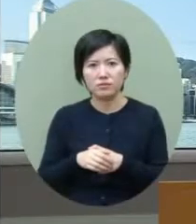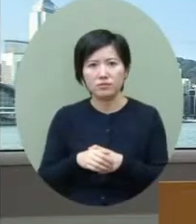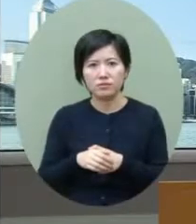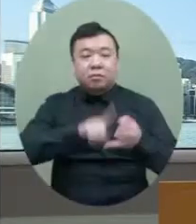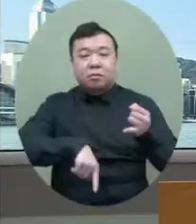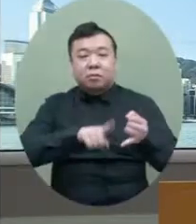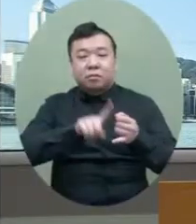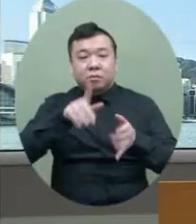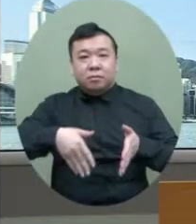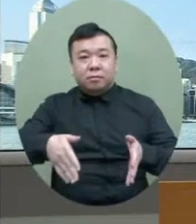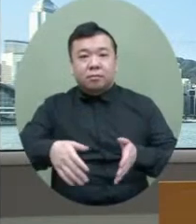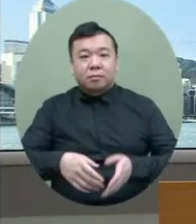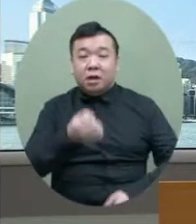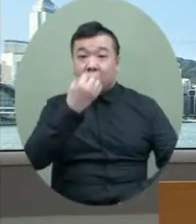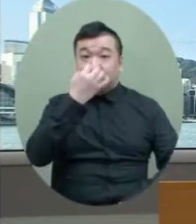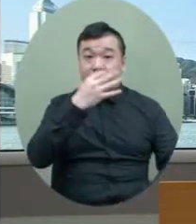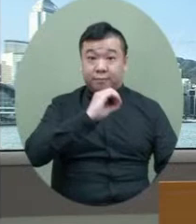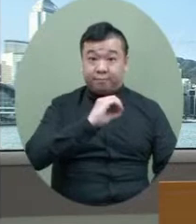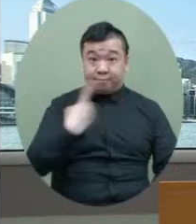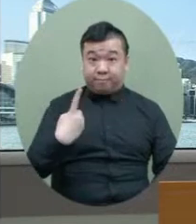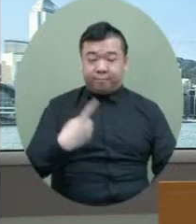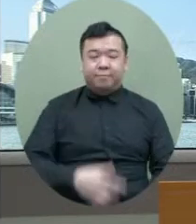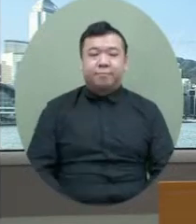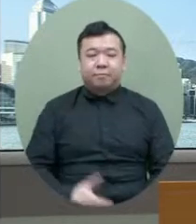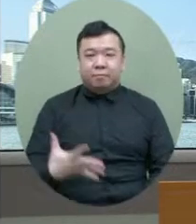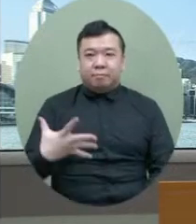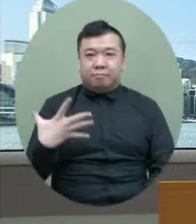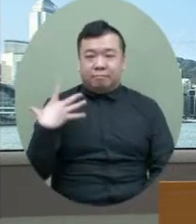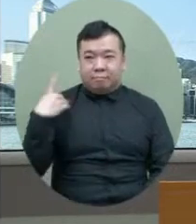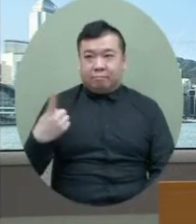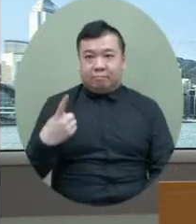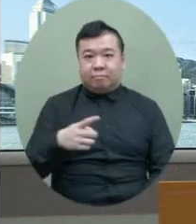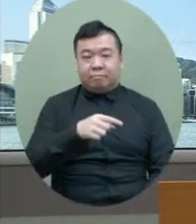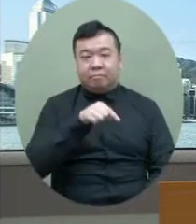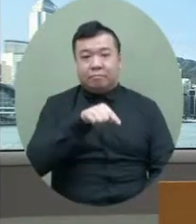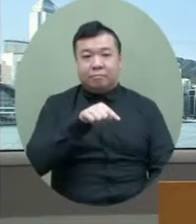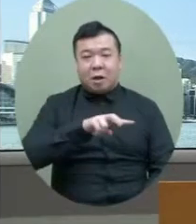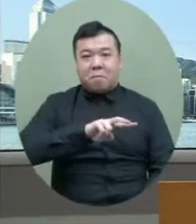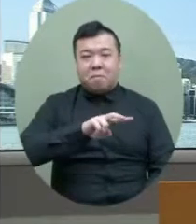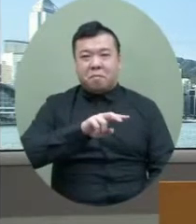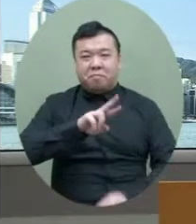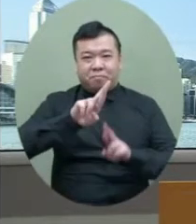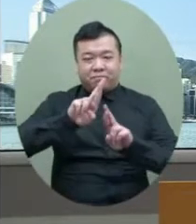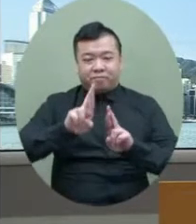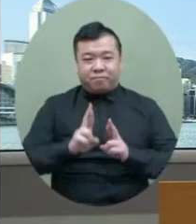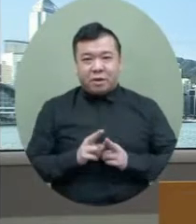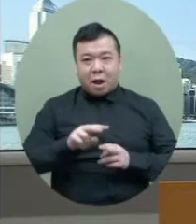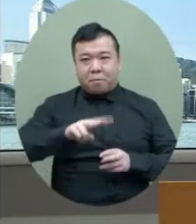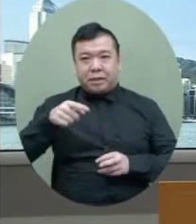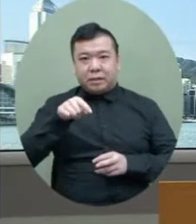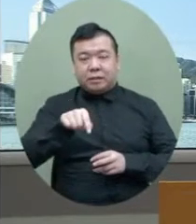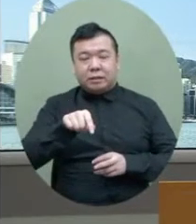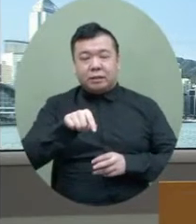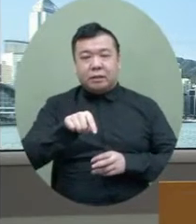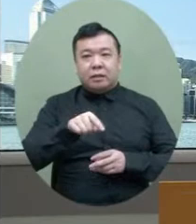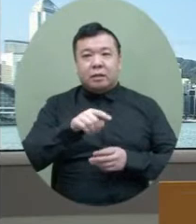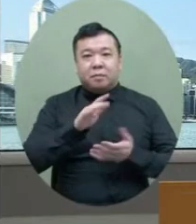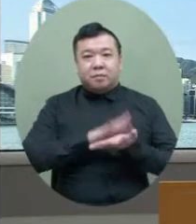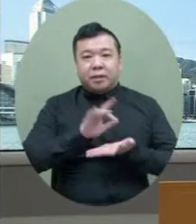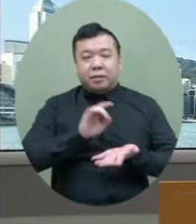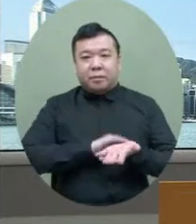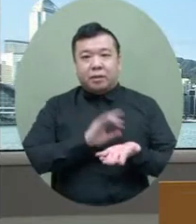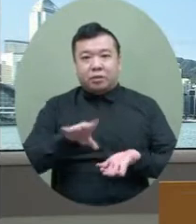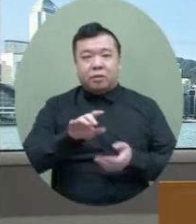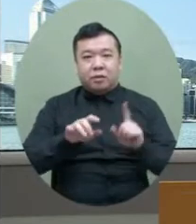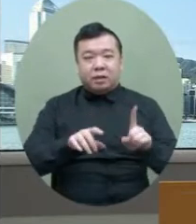news officer, so I'm not going to add more to that. Hong Kong 01. For the mutated